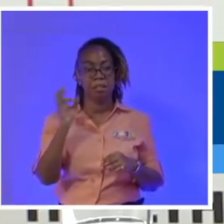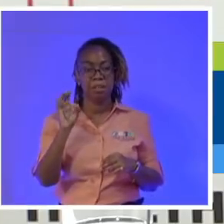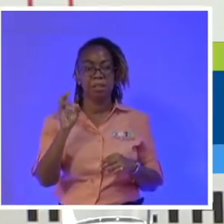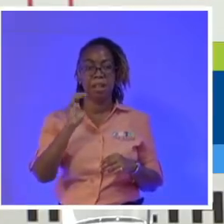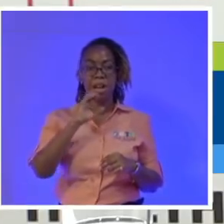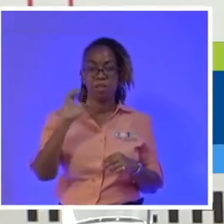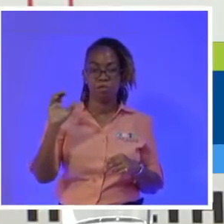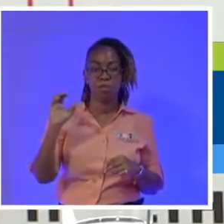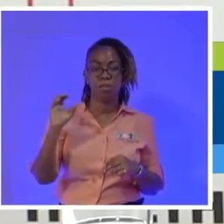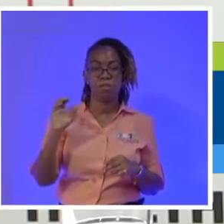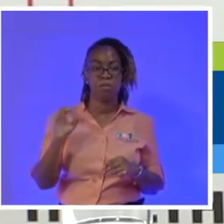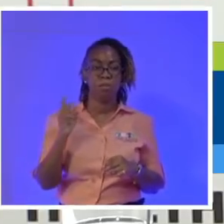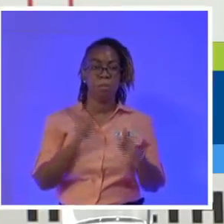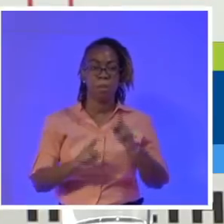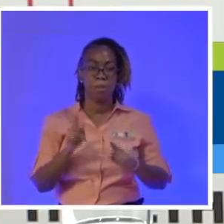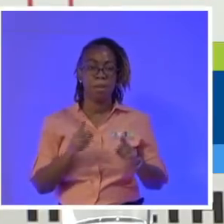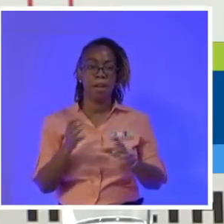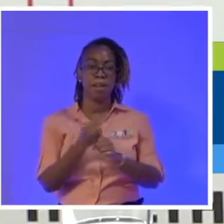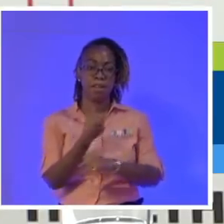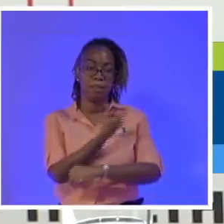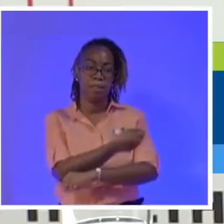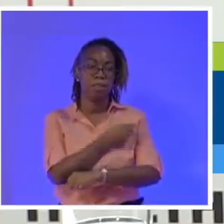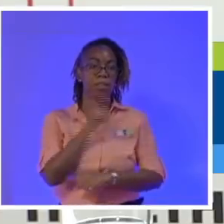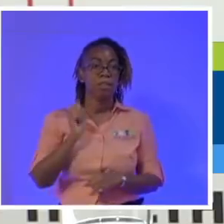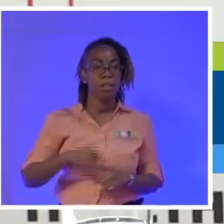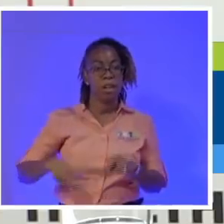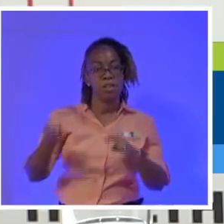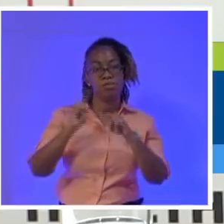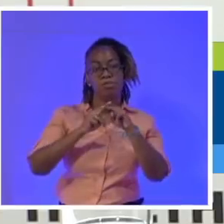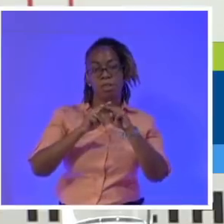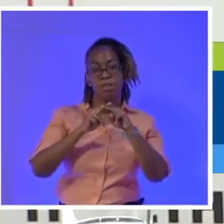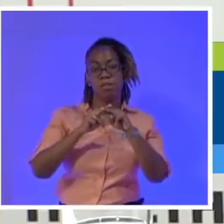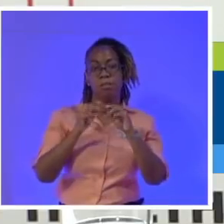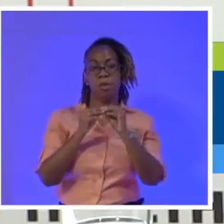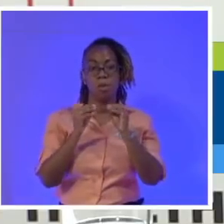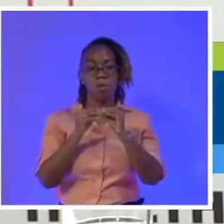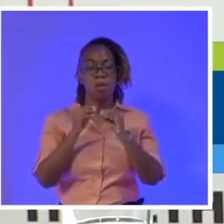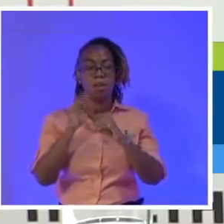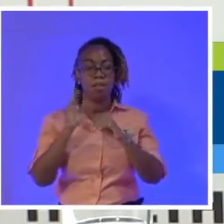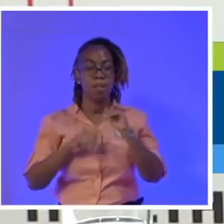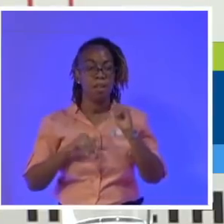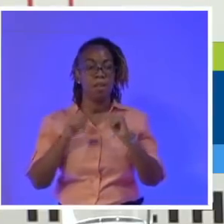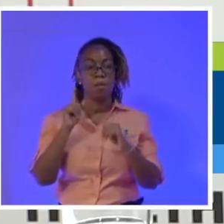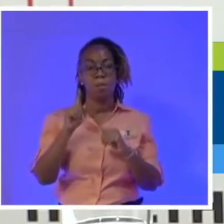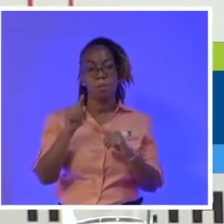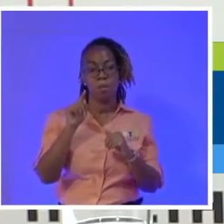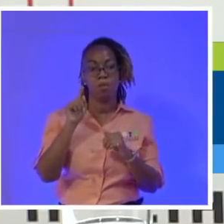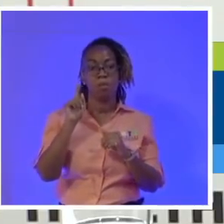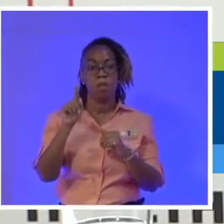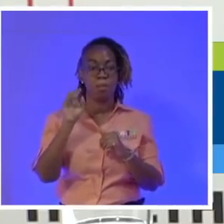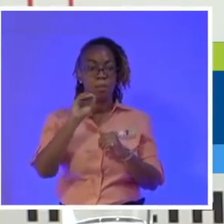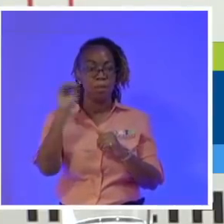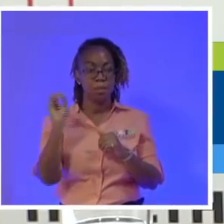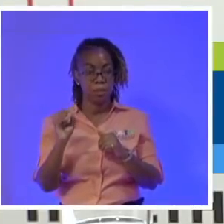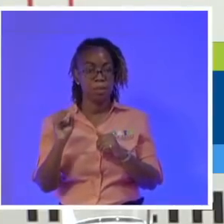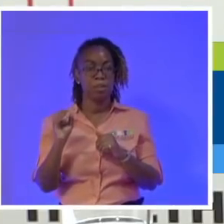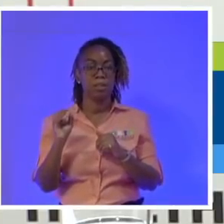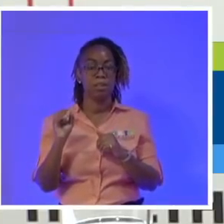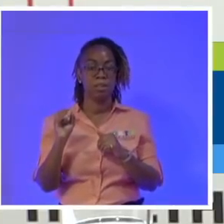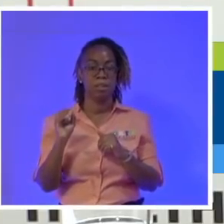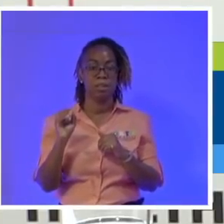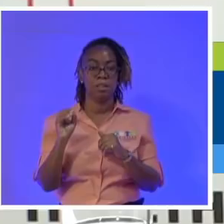2,000 a day. So we could increase in increments of more than 0.1% a day. 0.1% is